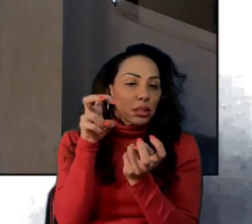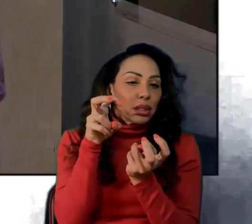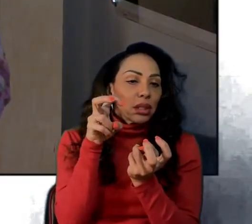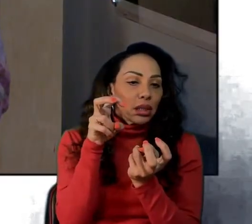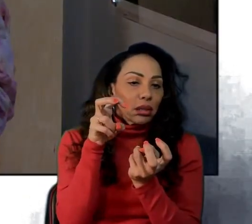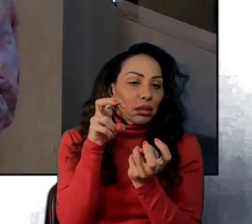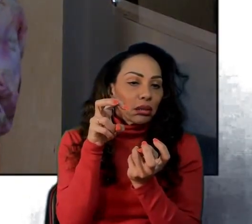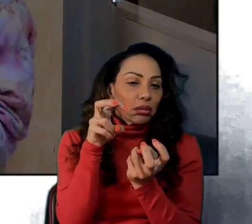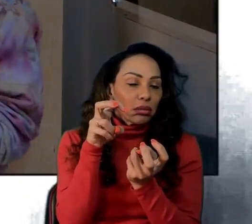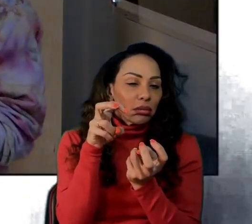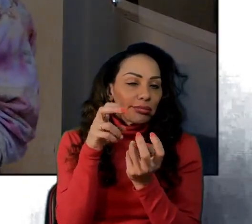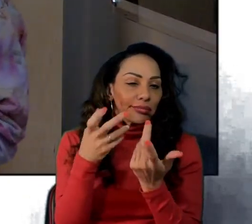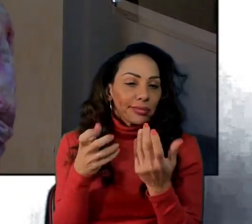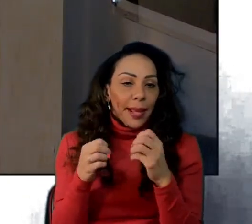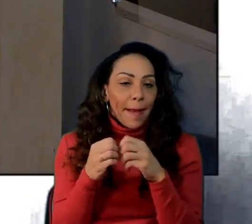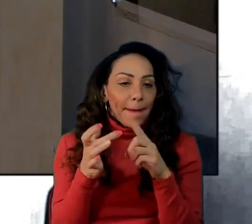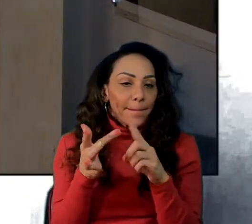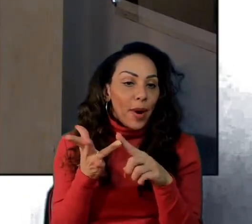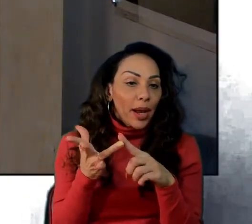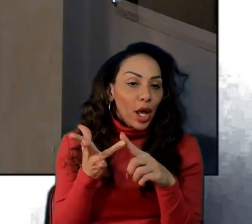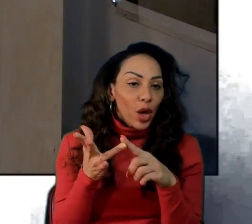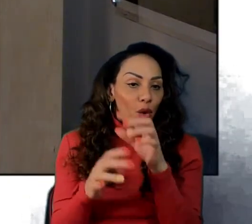in biodesign, you can use